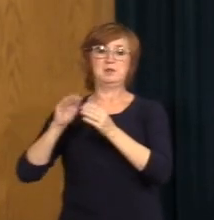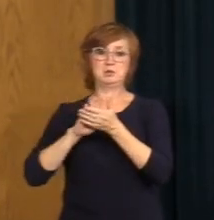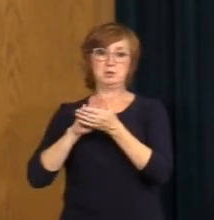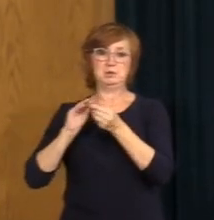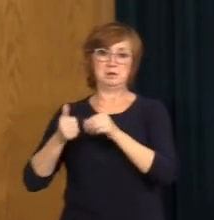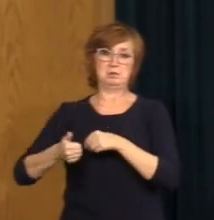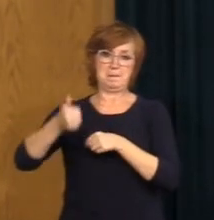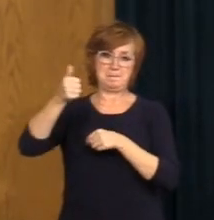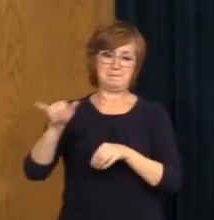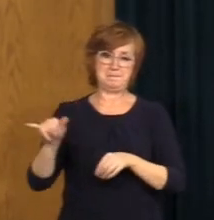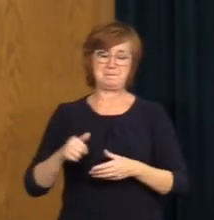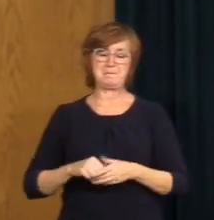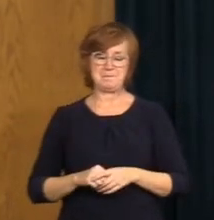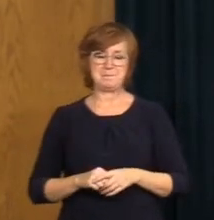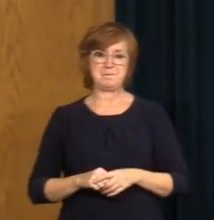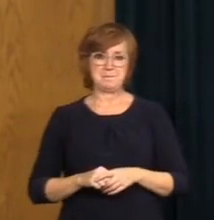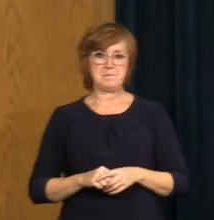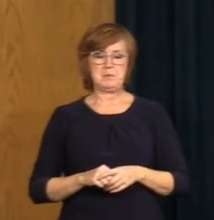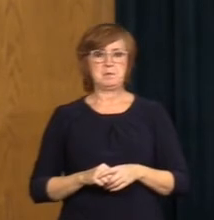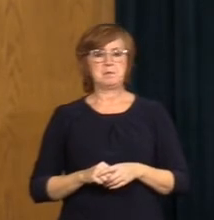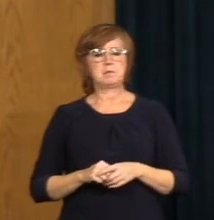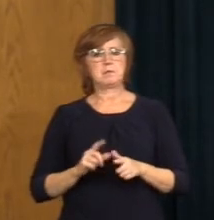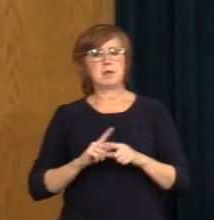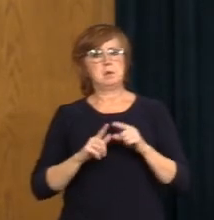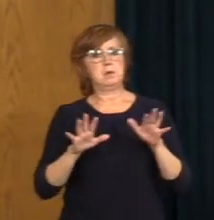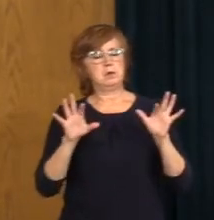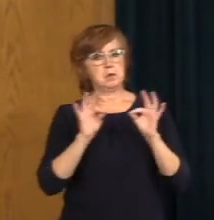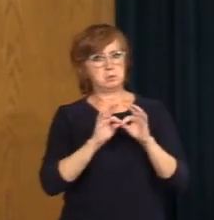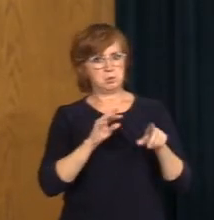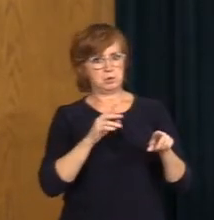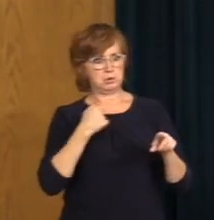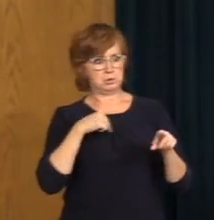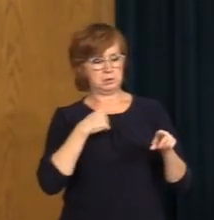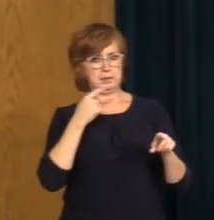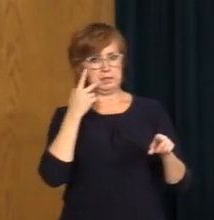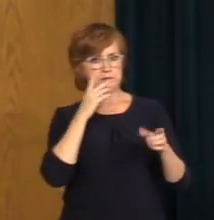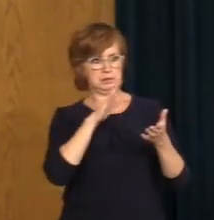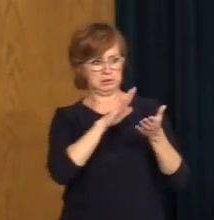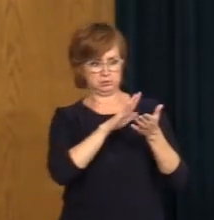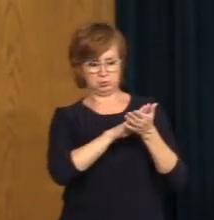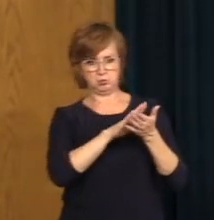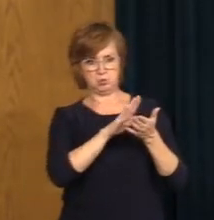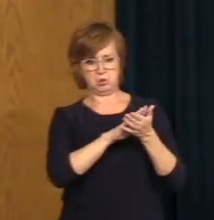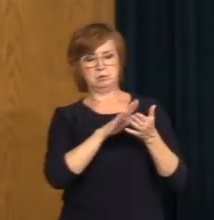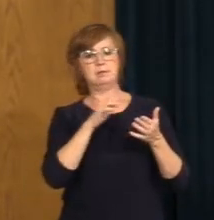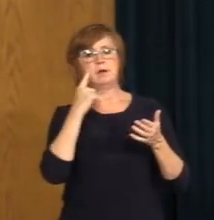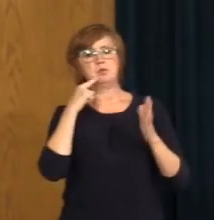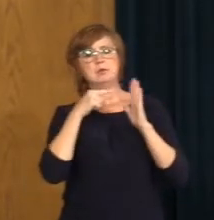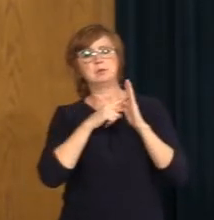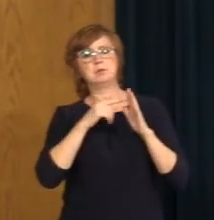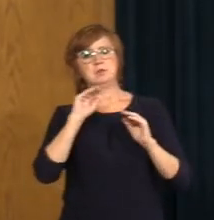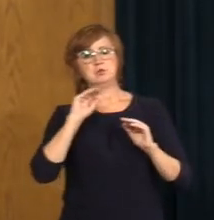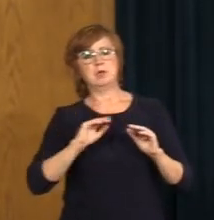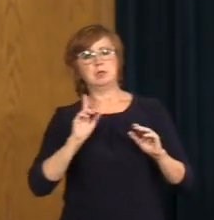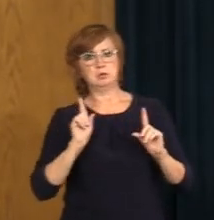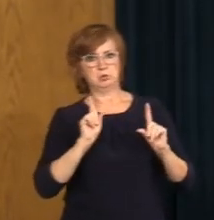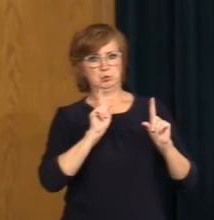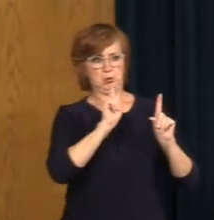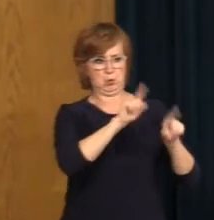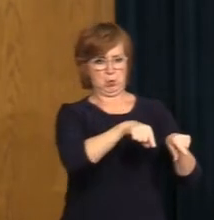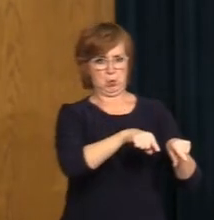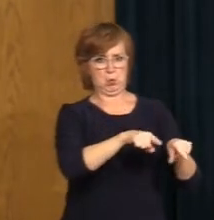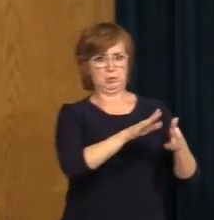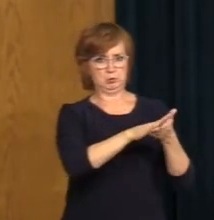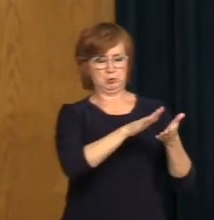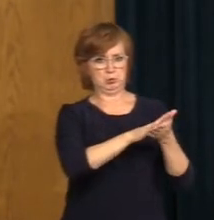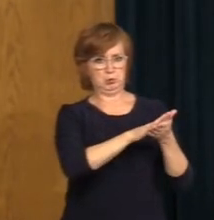that schools have demonstrated that they're doing, so that if there is a case who may have gone to school before they develop symptoms